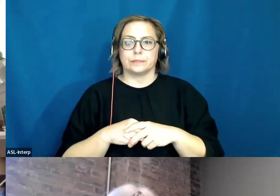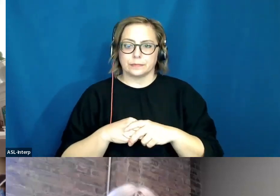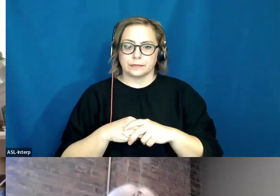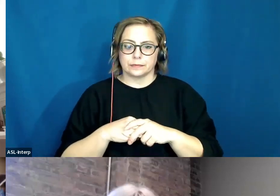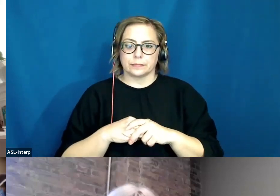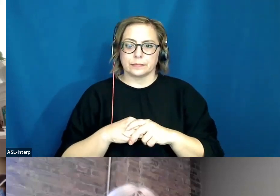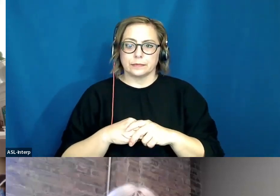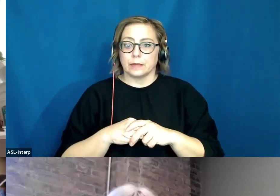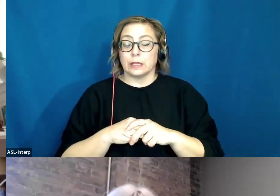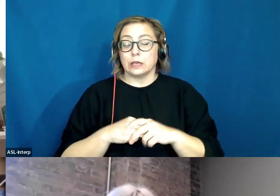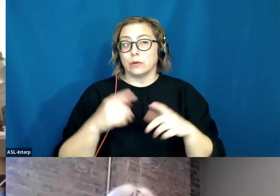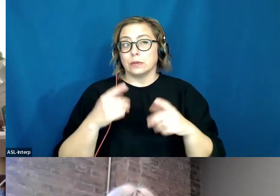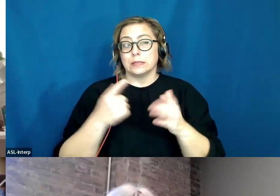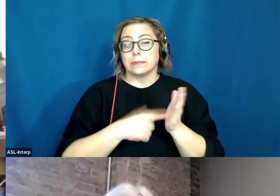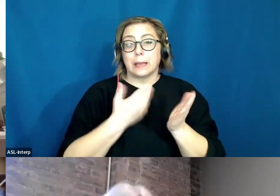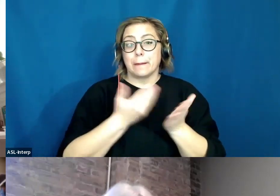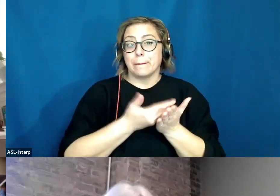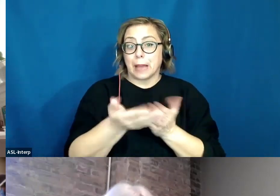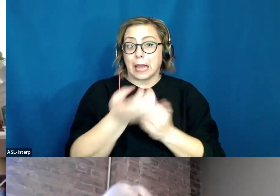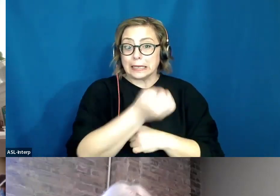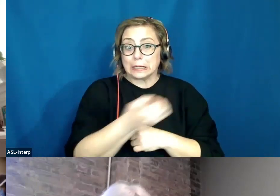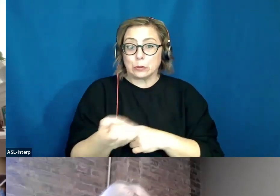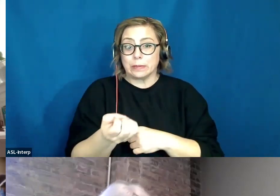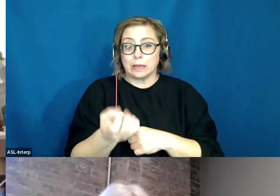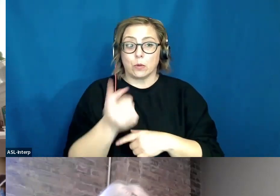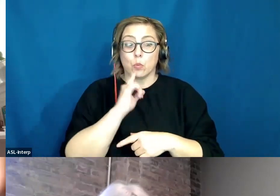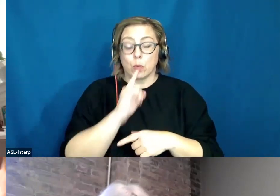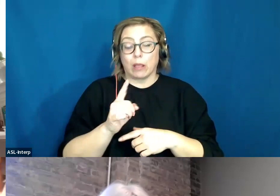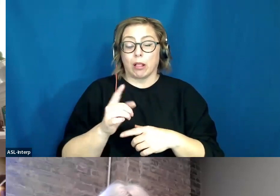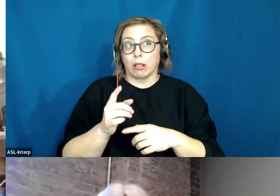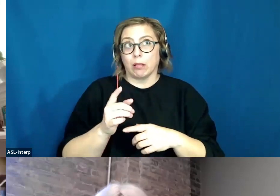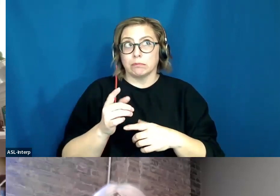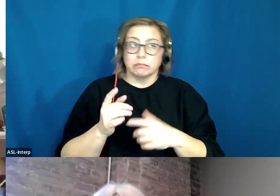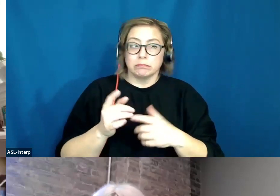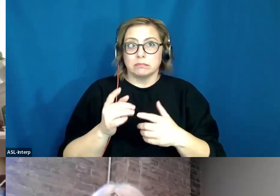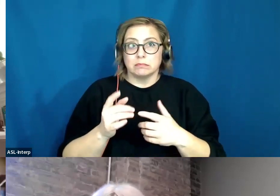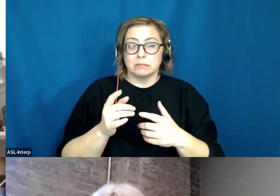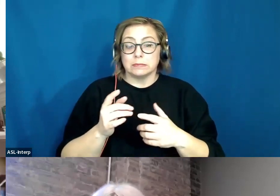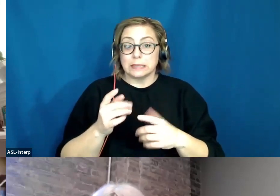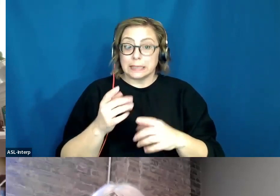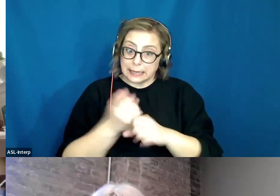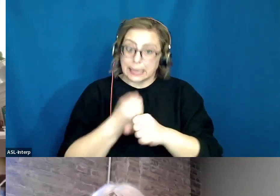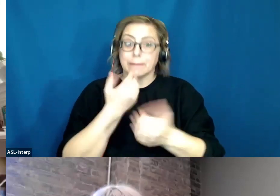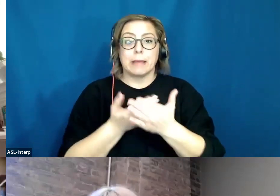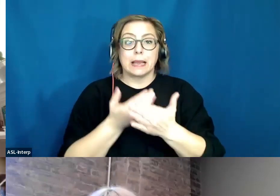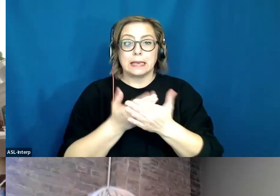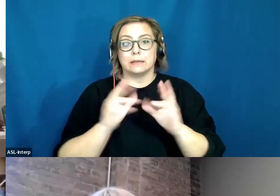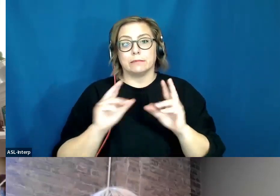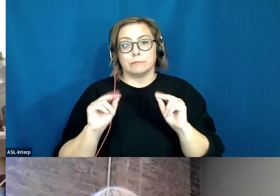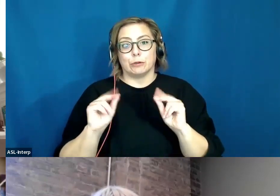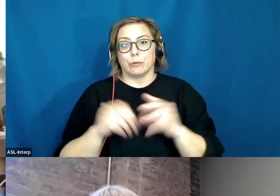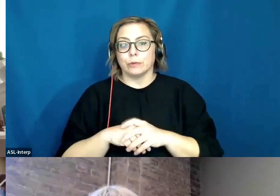sometimes buying a piece of equipment is just not going to resonate the same way that what you're going to create with that equipment is.